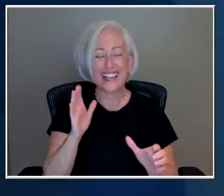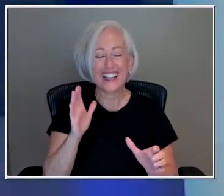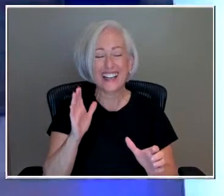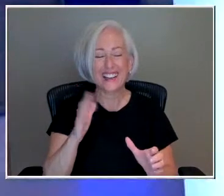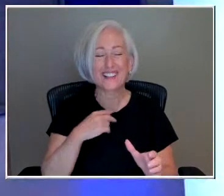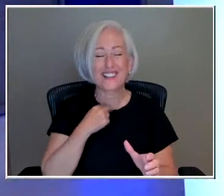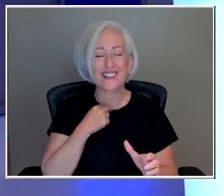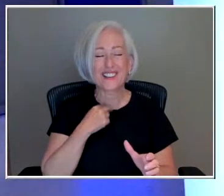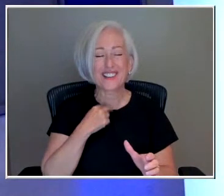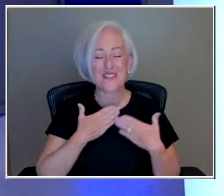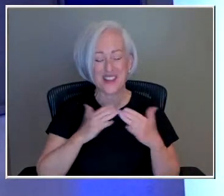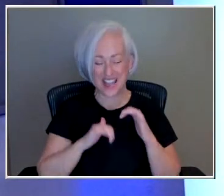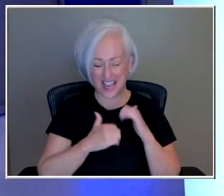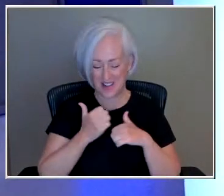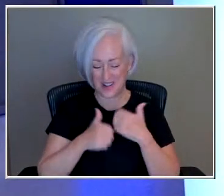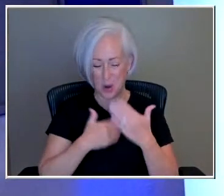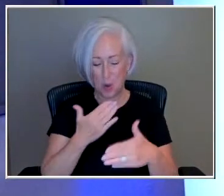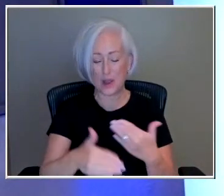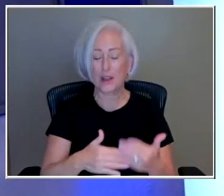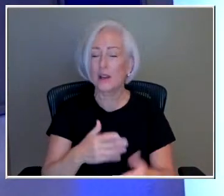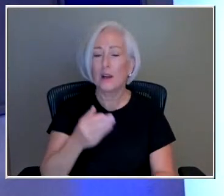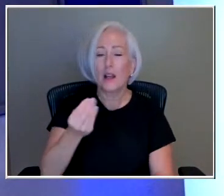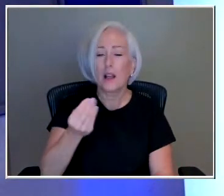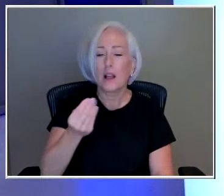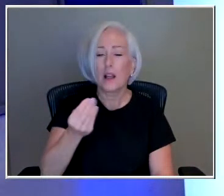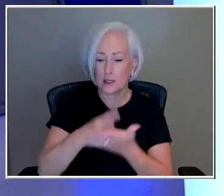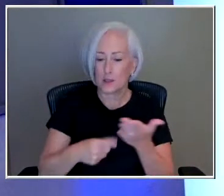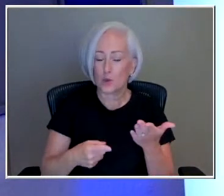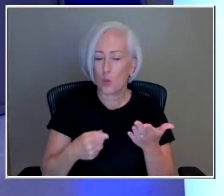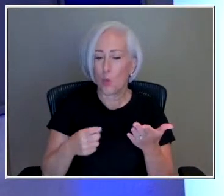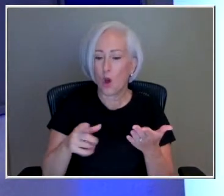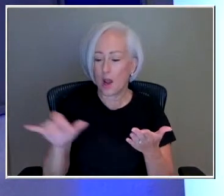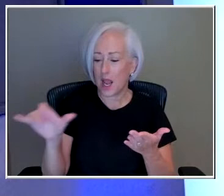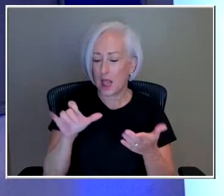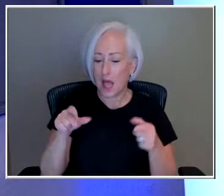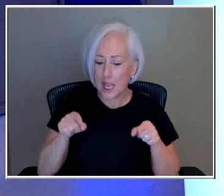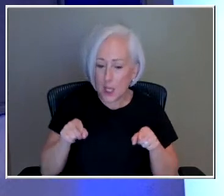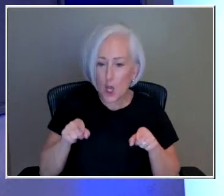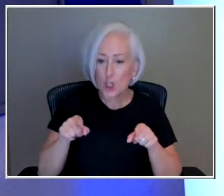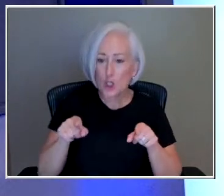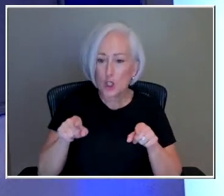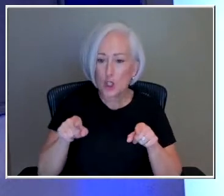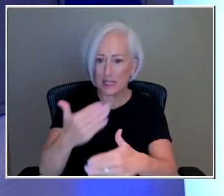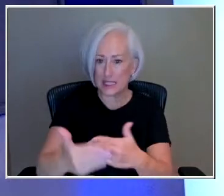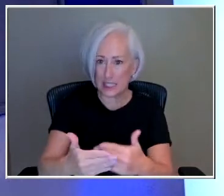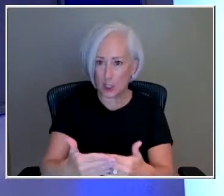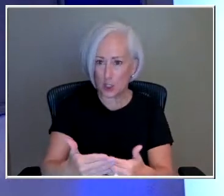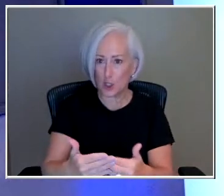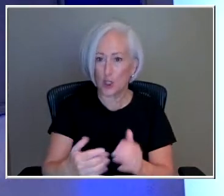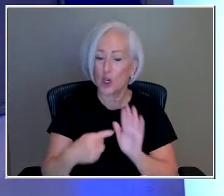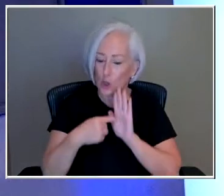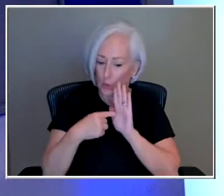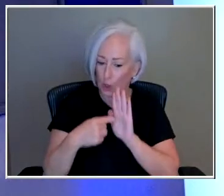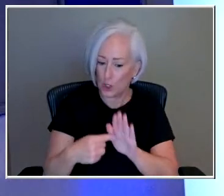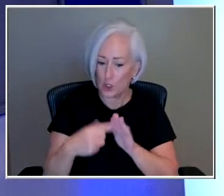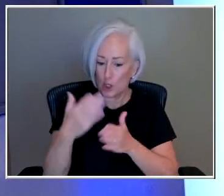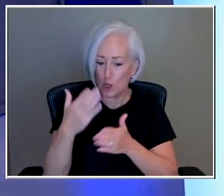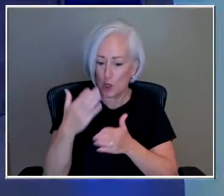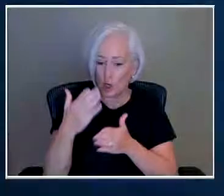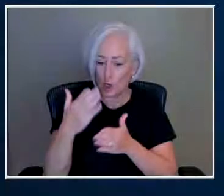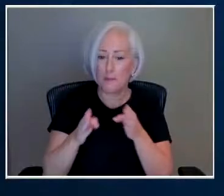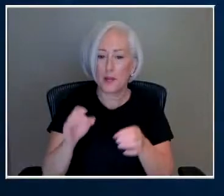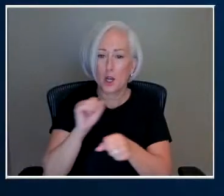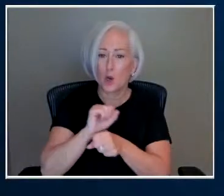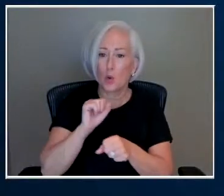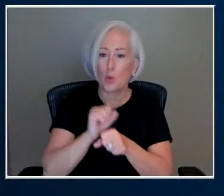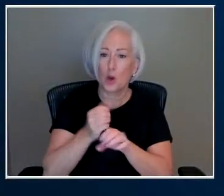Can you describe for us what it was like during the procedure? Take us back. We showed some of that prep work, going into the MRI. What do you remember from it,